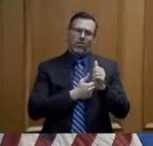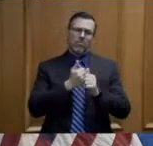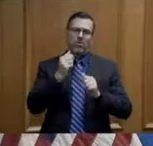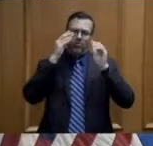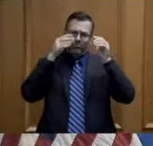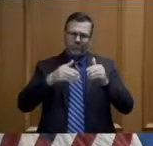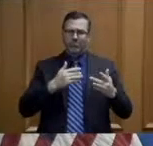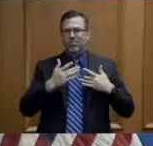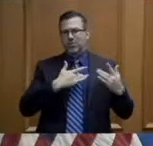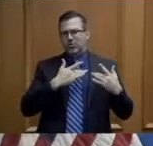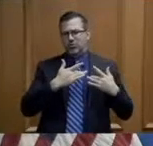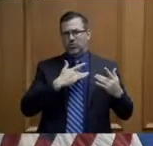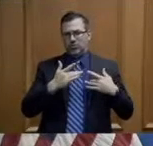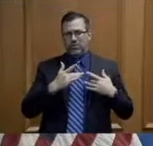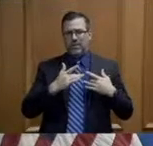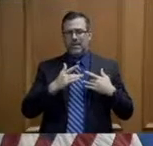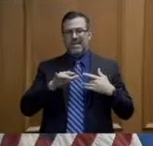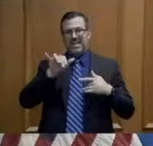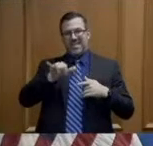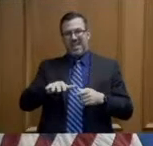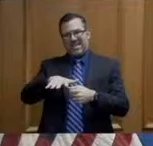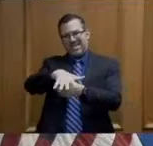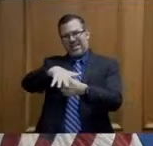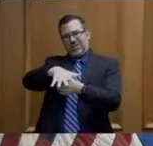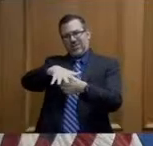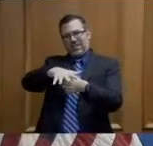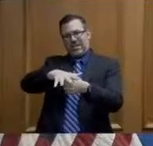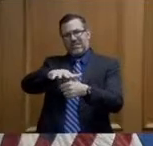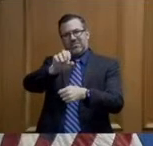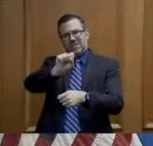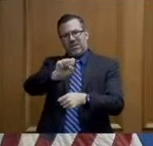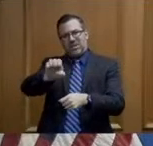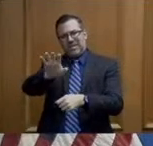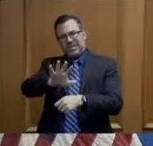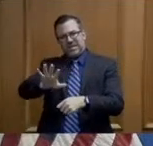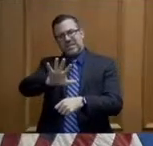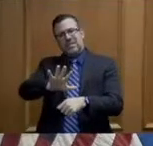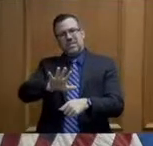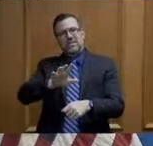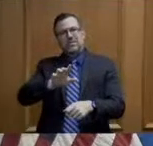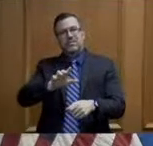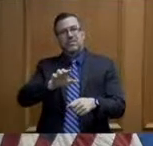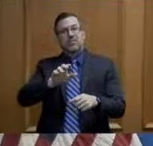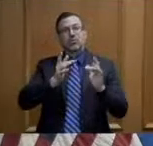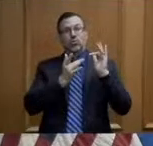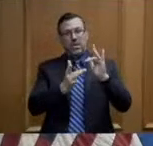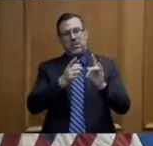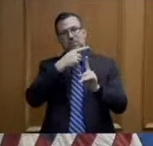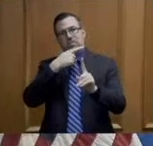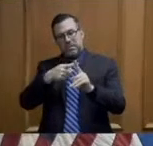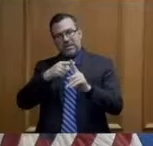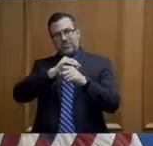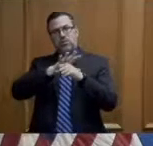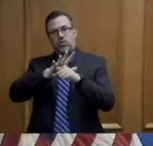who are facing a tragedy on top of this pandemic in those counties in Tennessee.